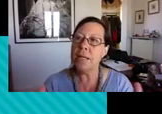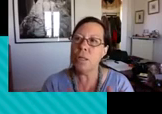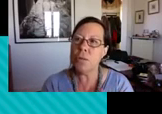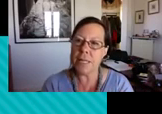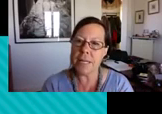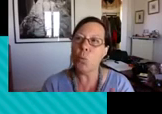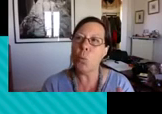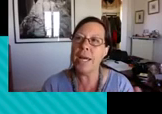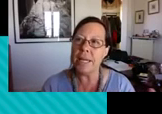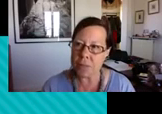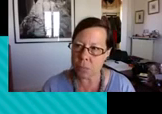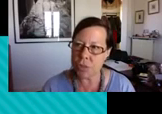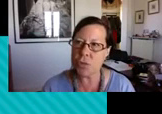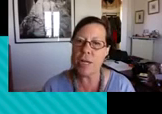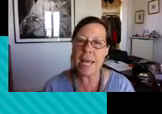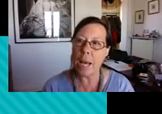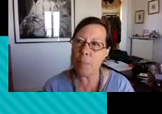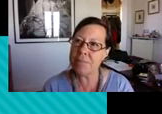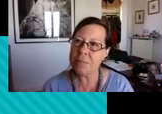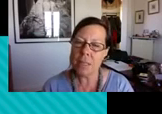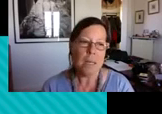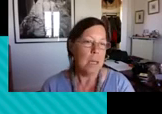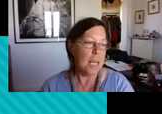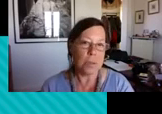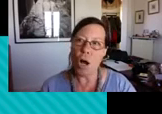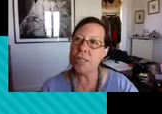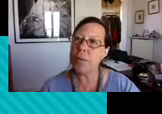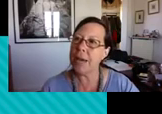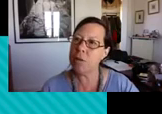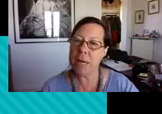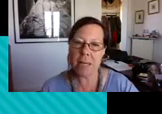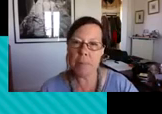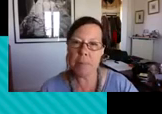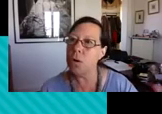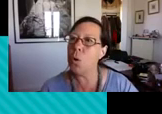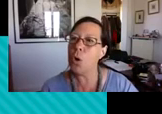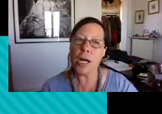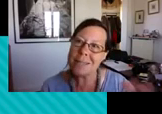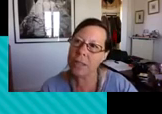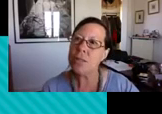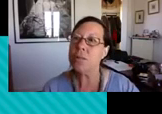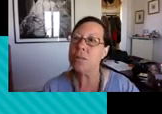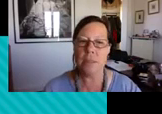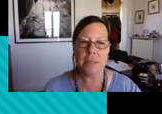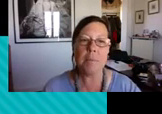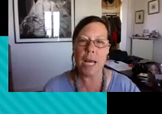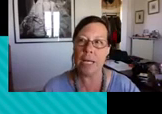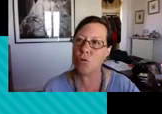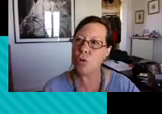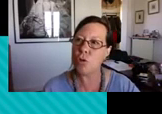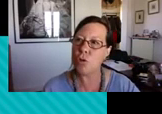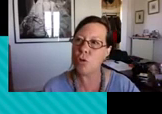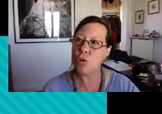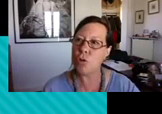and closing in waves, which is going to happen as long as we have the pandemic or until some kind